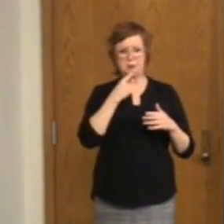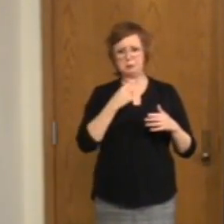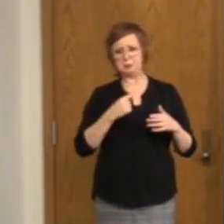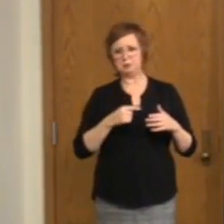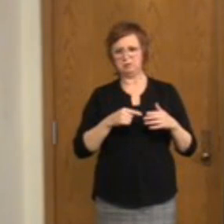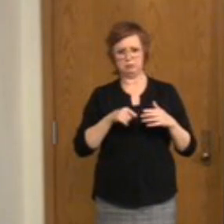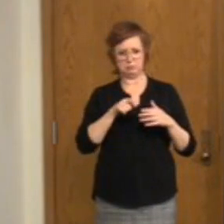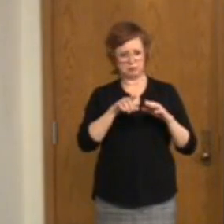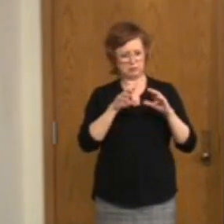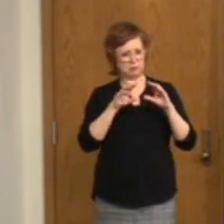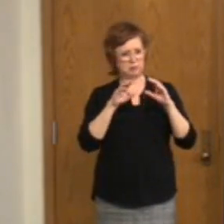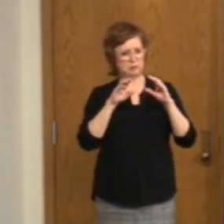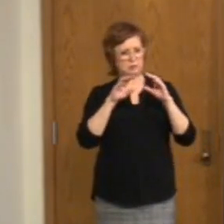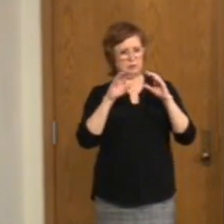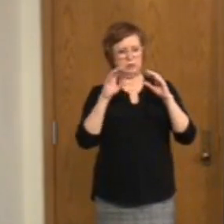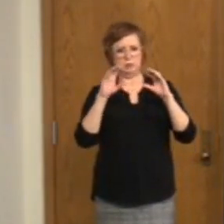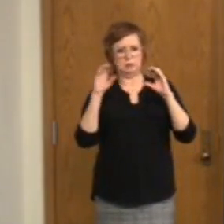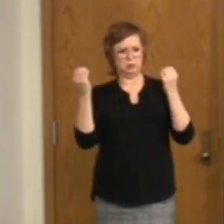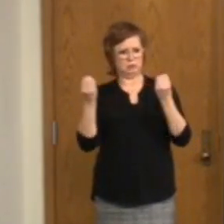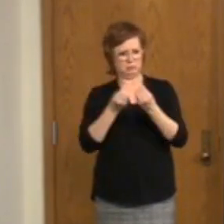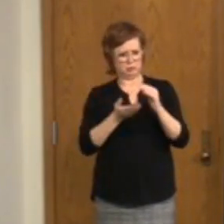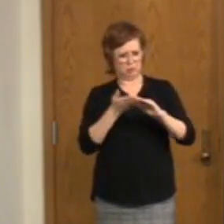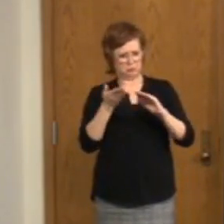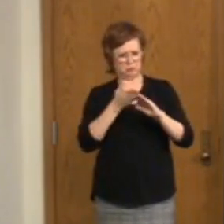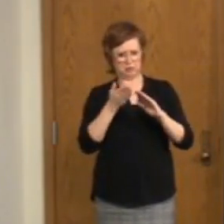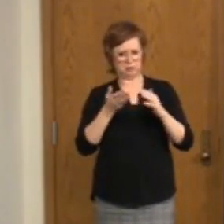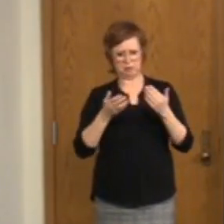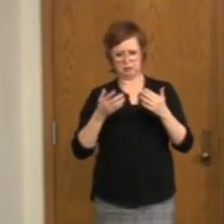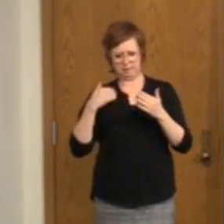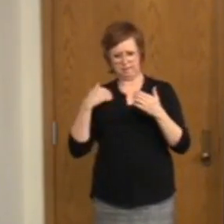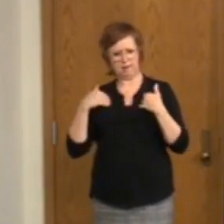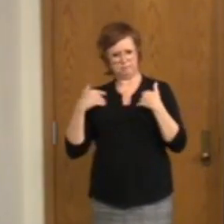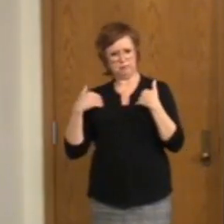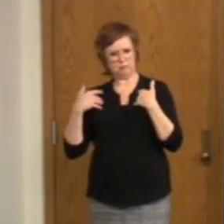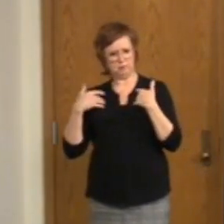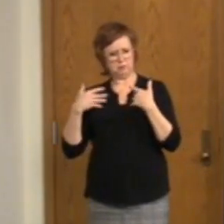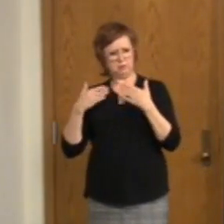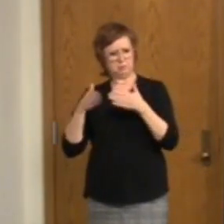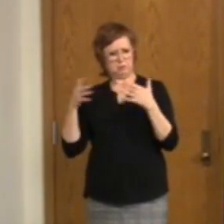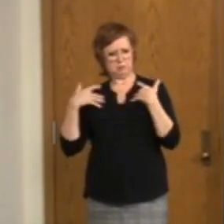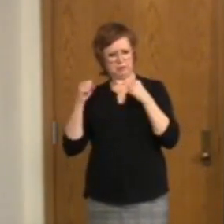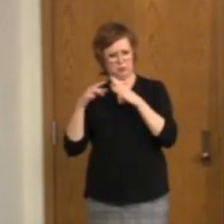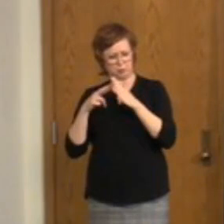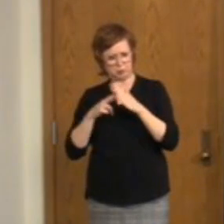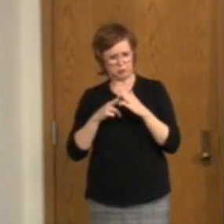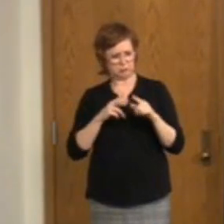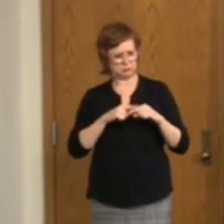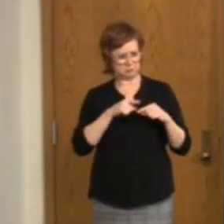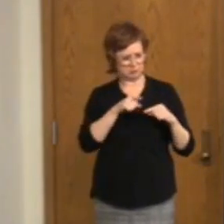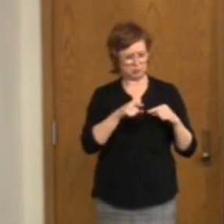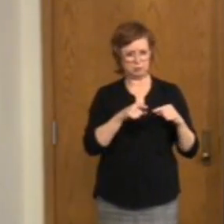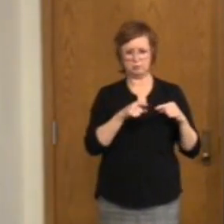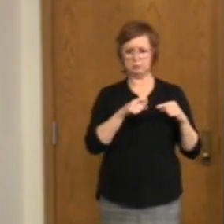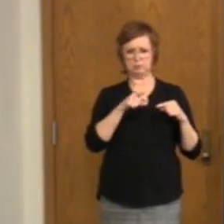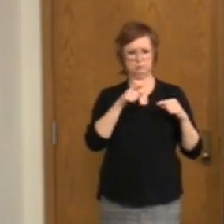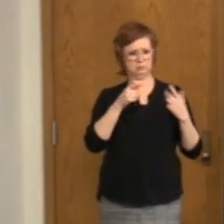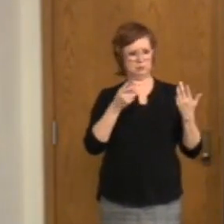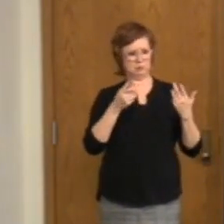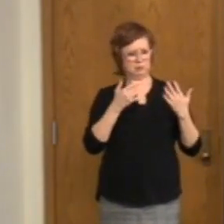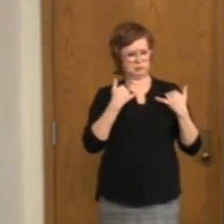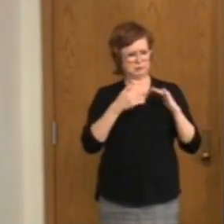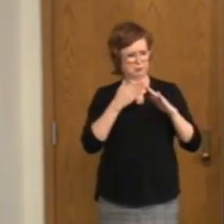of the public health measures that we have in place, in particular given just how close we are to